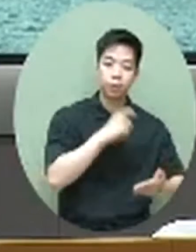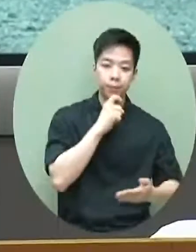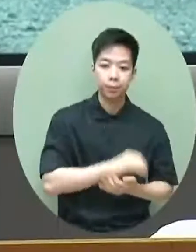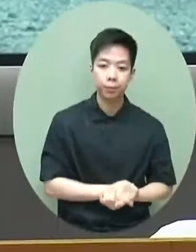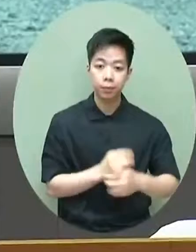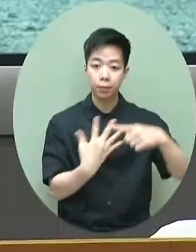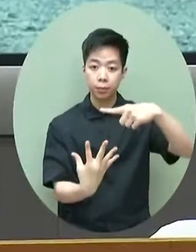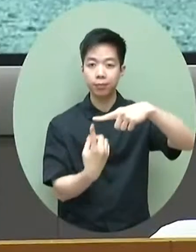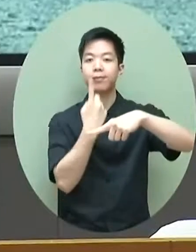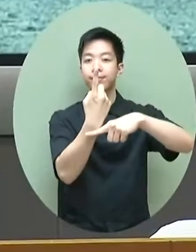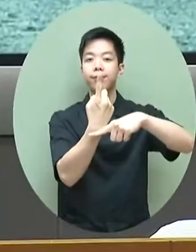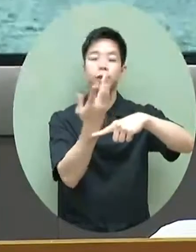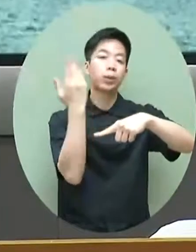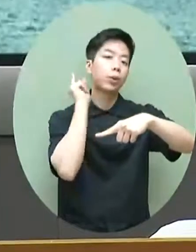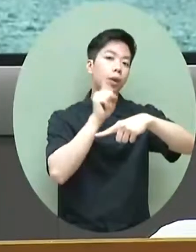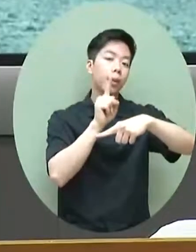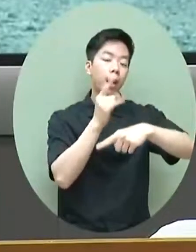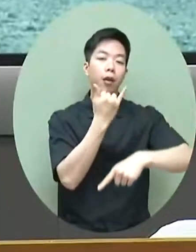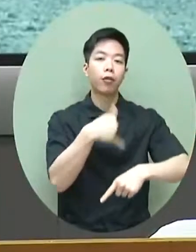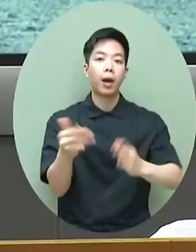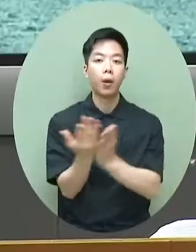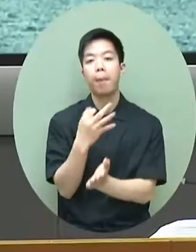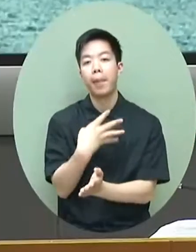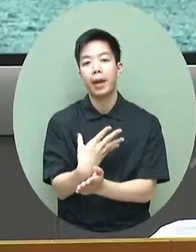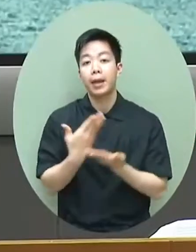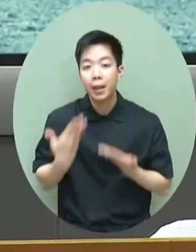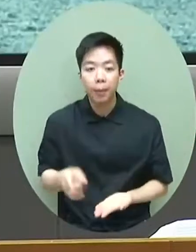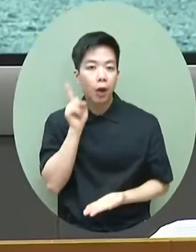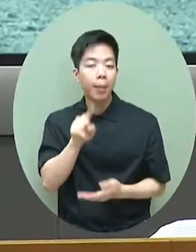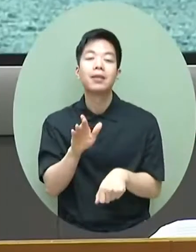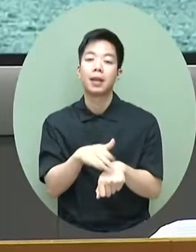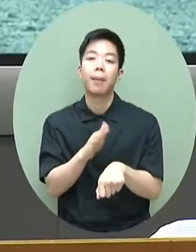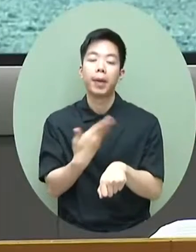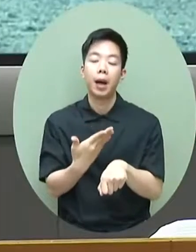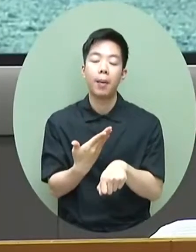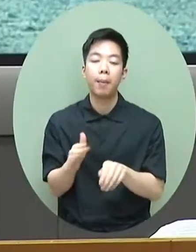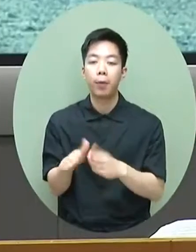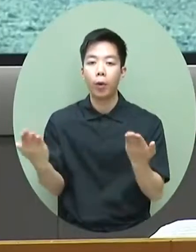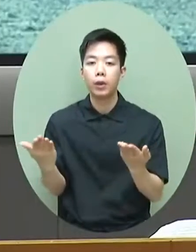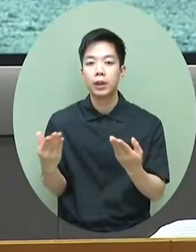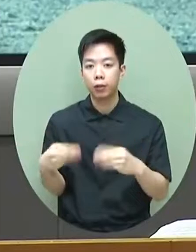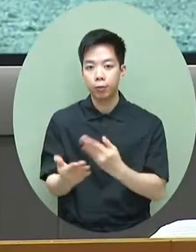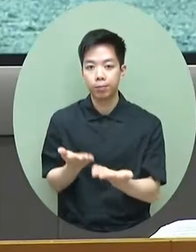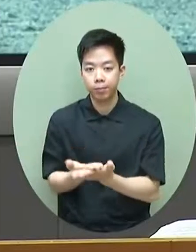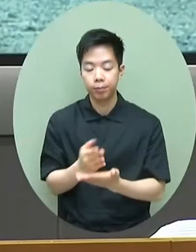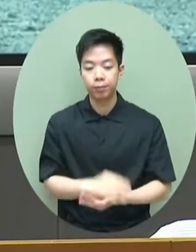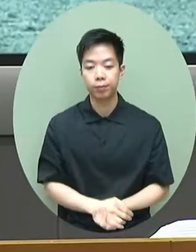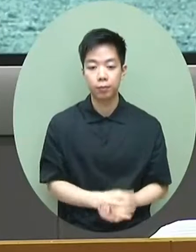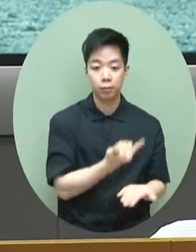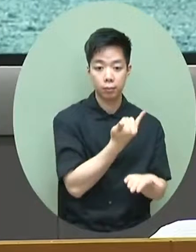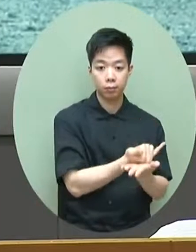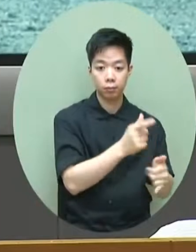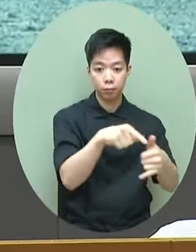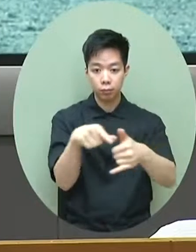on these cases, and for the 5 cases last week, they did not attend classes. As for death cases,